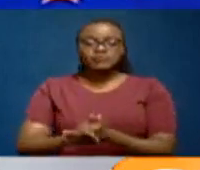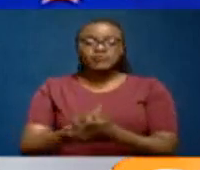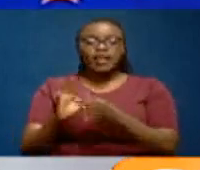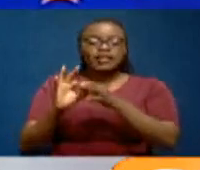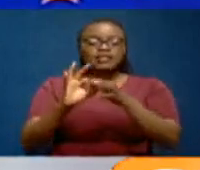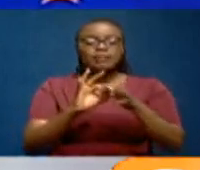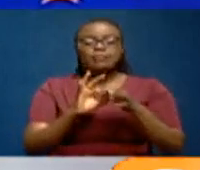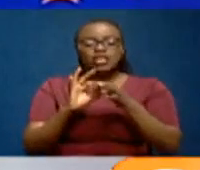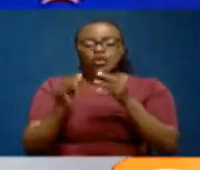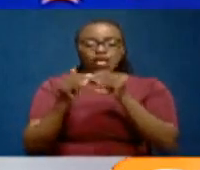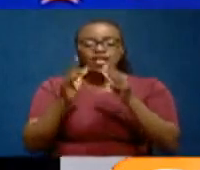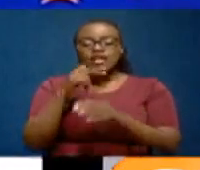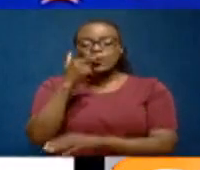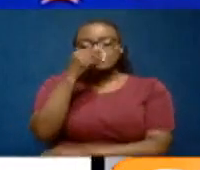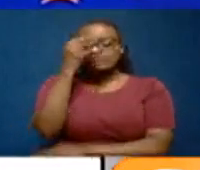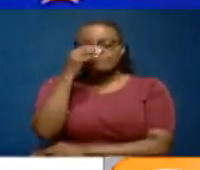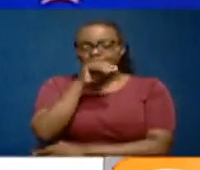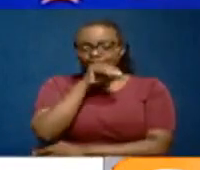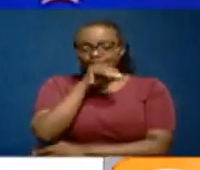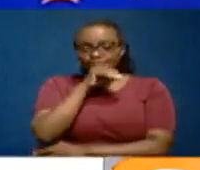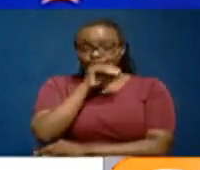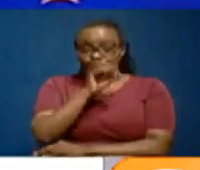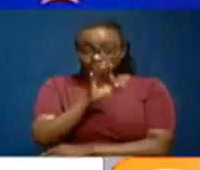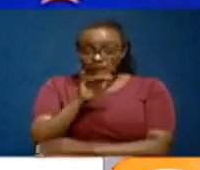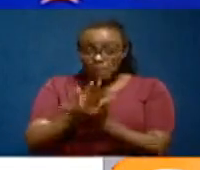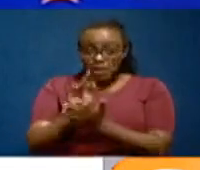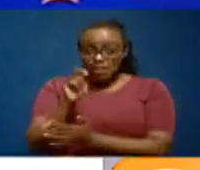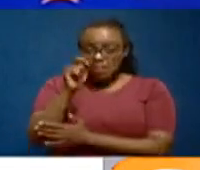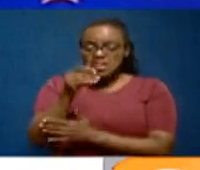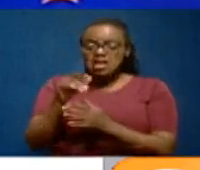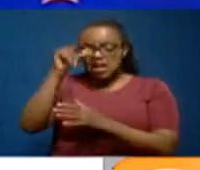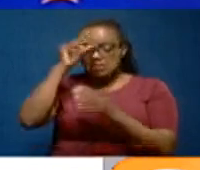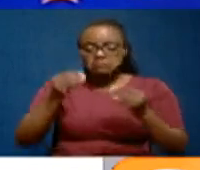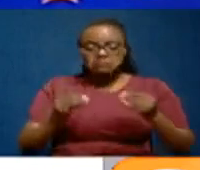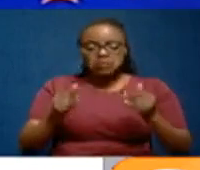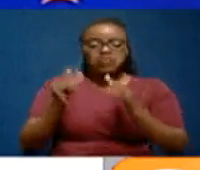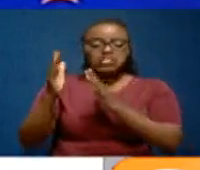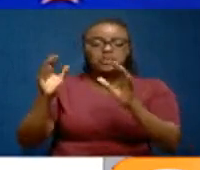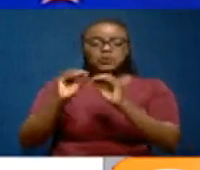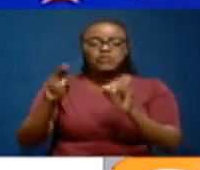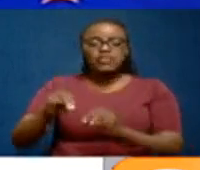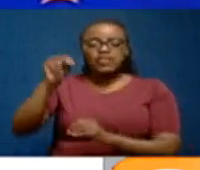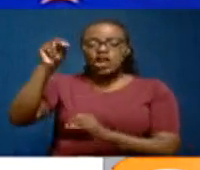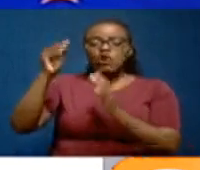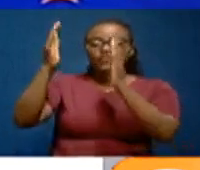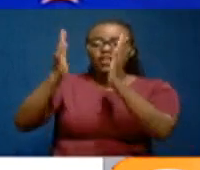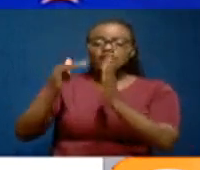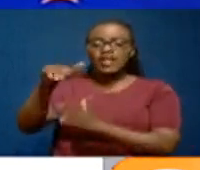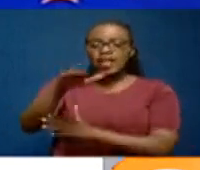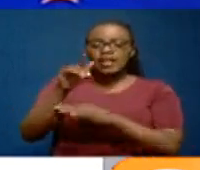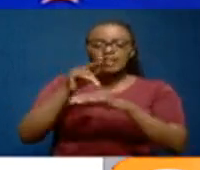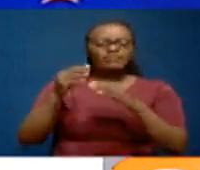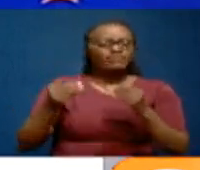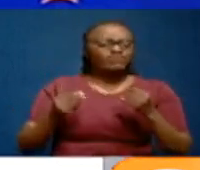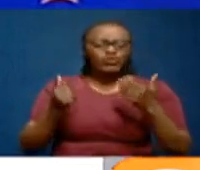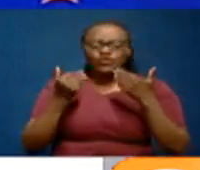Azimio presidential candidate Raila Odinga says if elected, his government will sort out the insecurity in the North Rift region once and